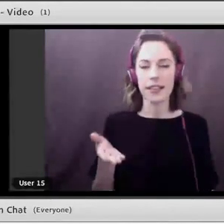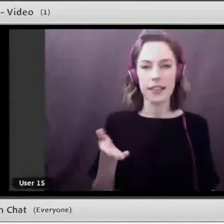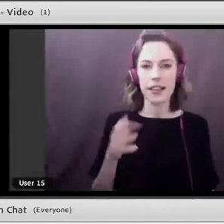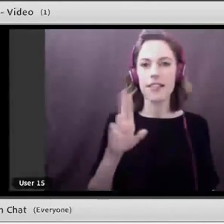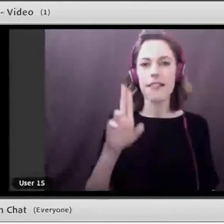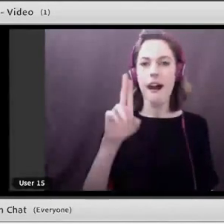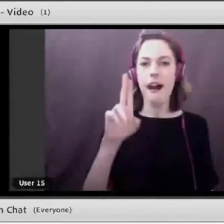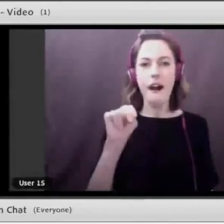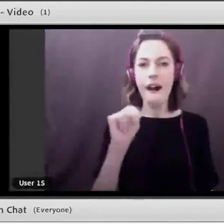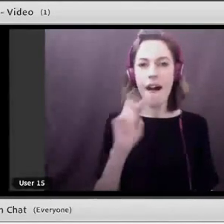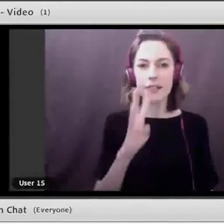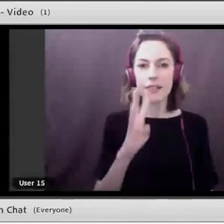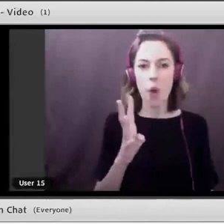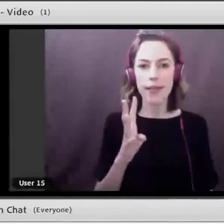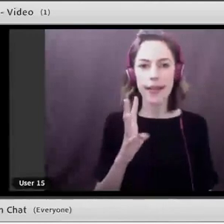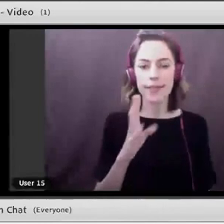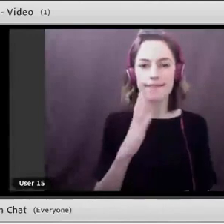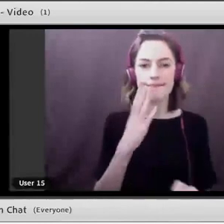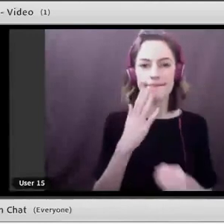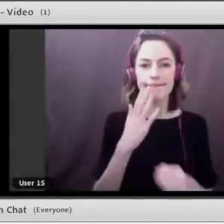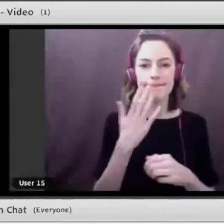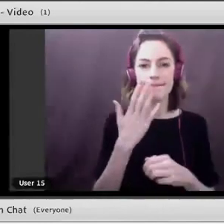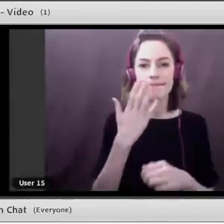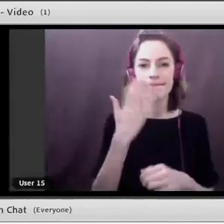are the most important children to accommodate,